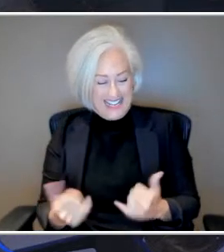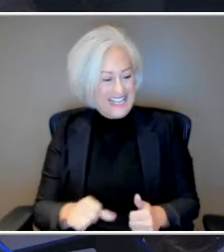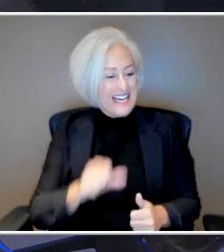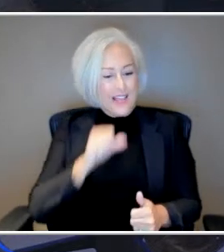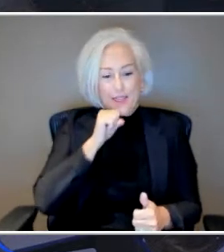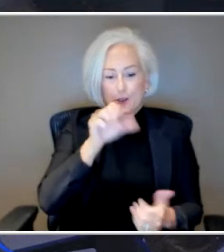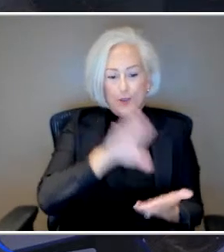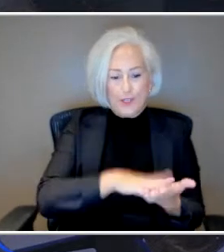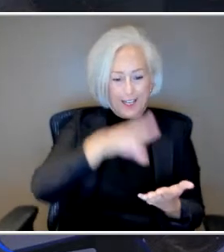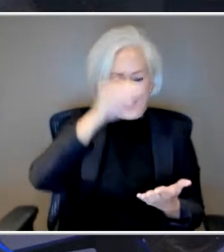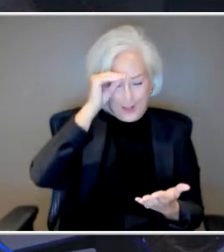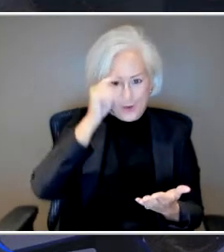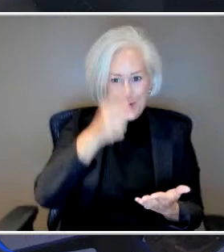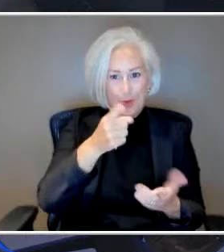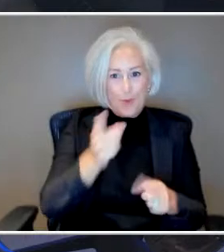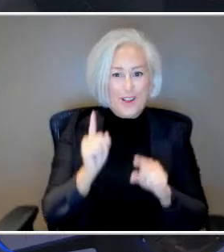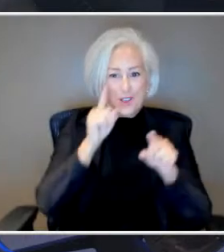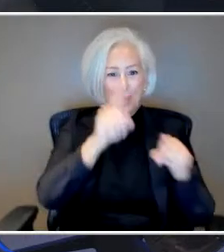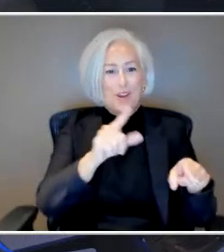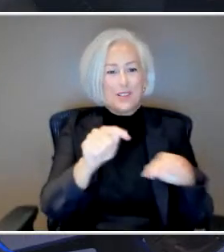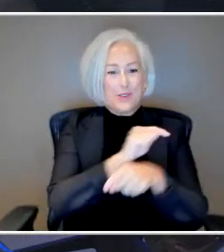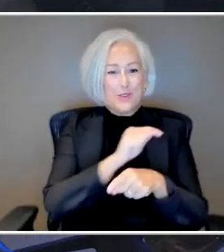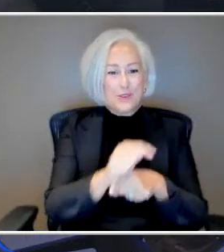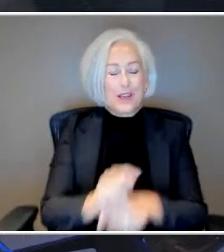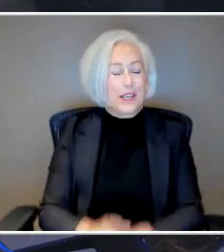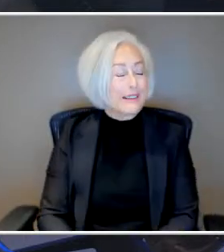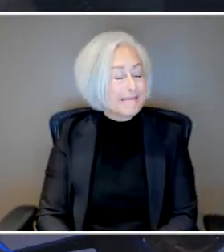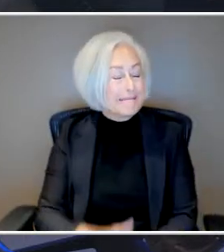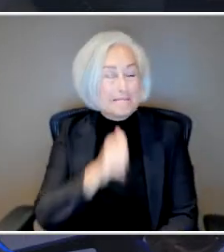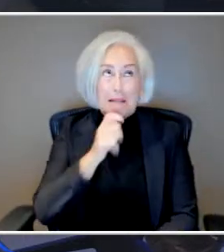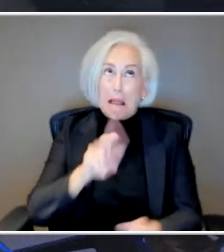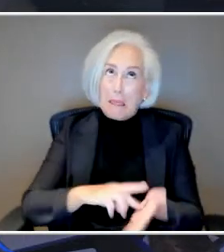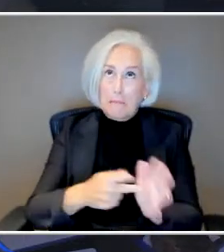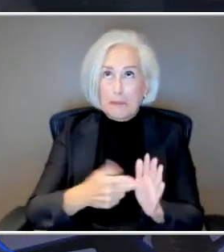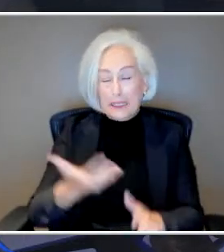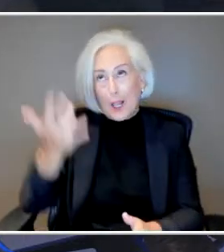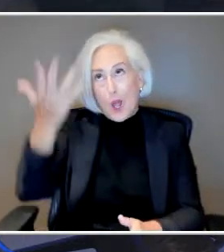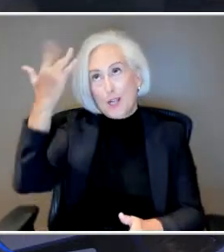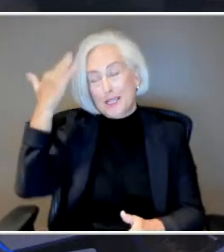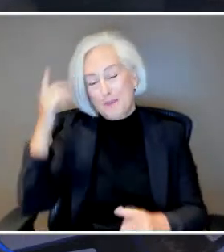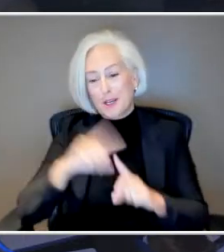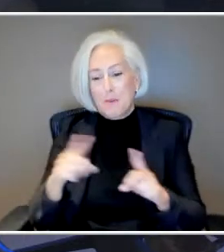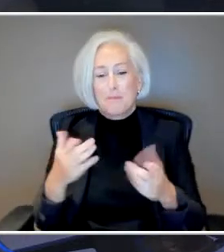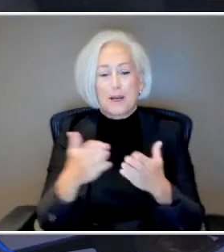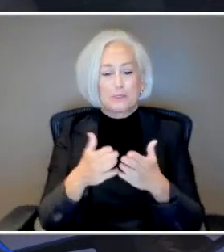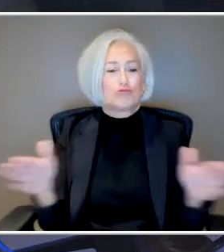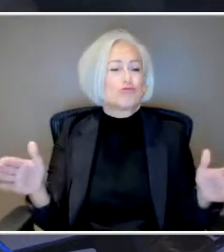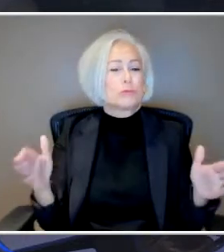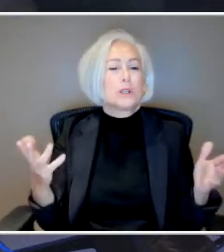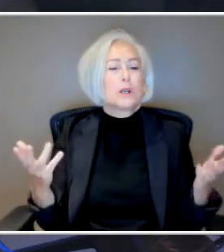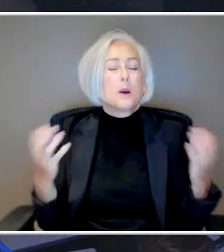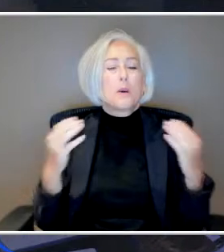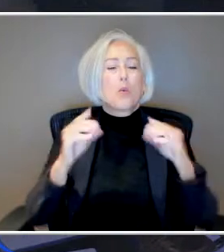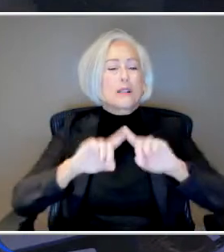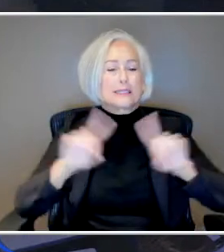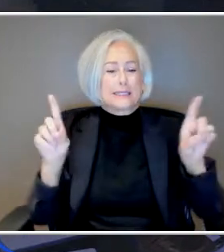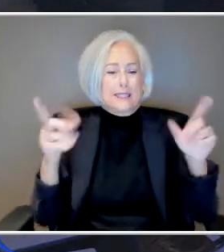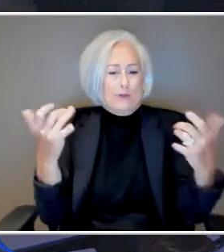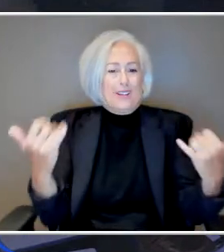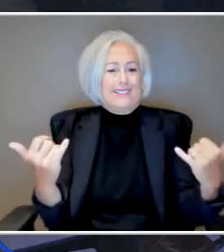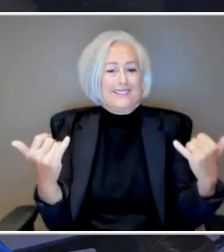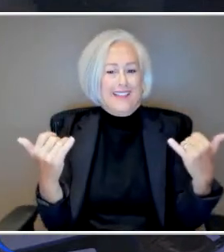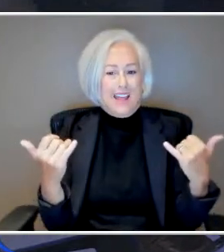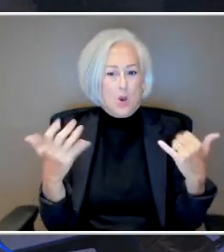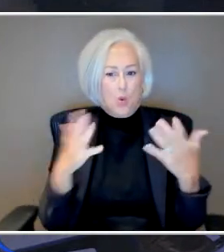when you were in training? Not that that was a long time ago, but what's the difference? Well, it's been longer than I think. What is the difference? Why is it so